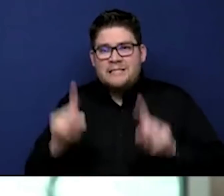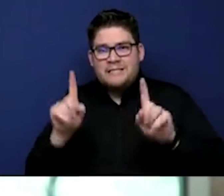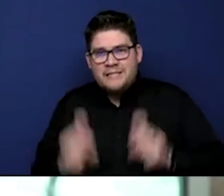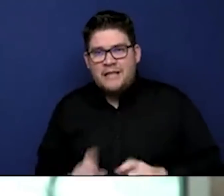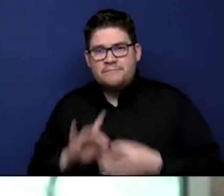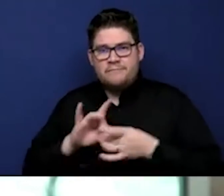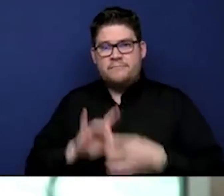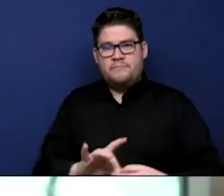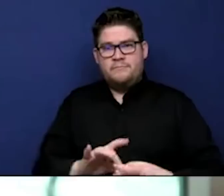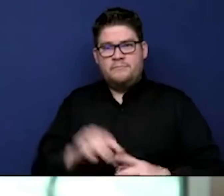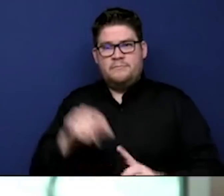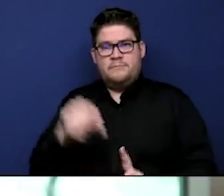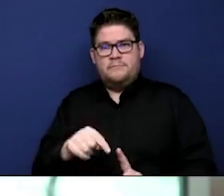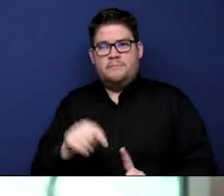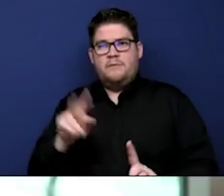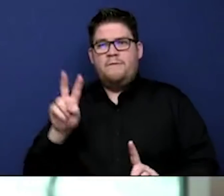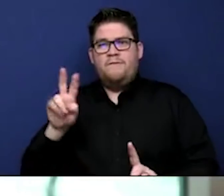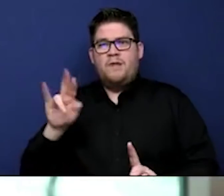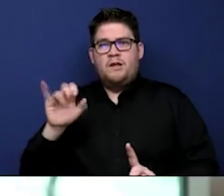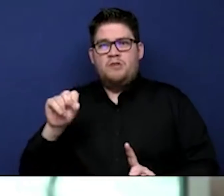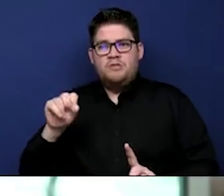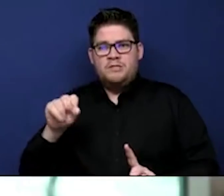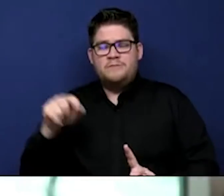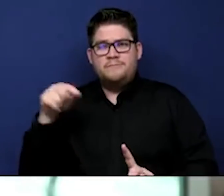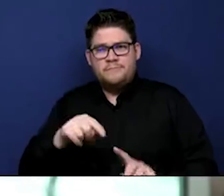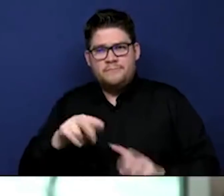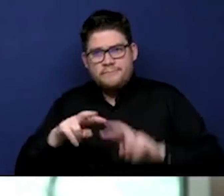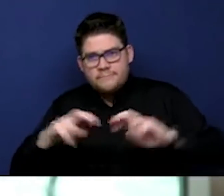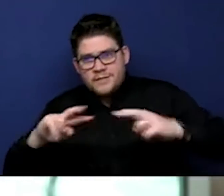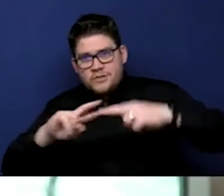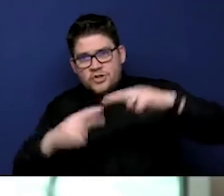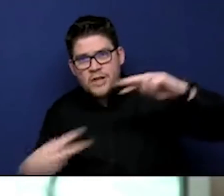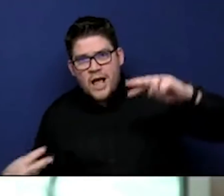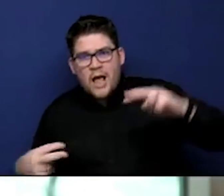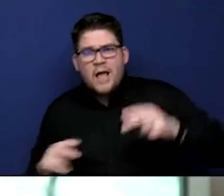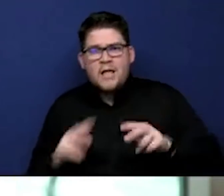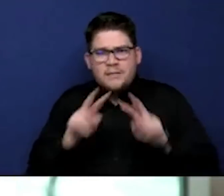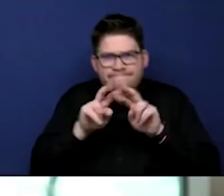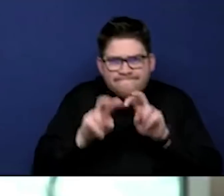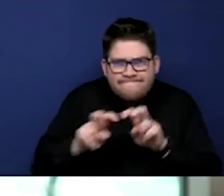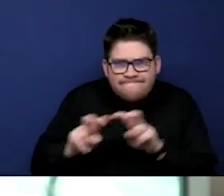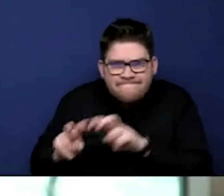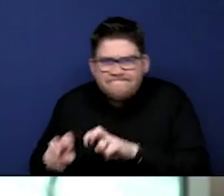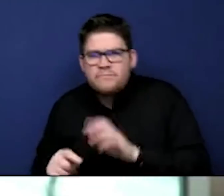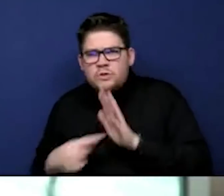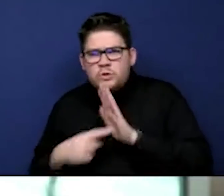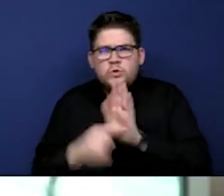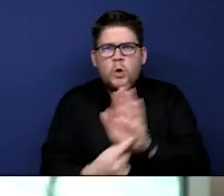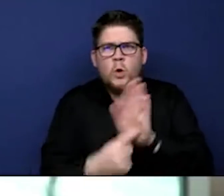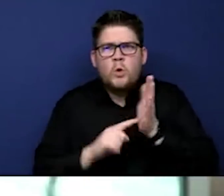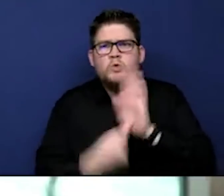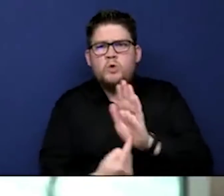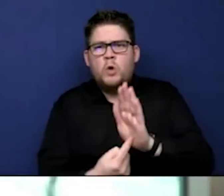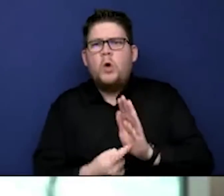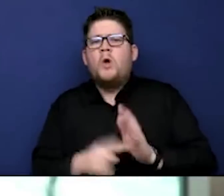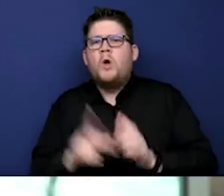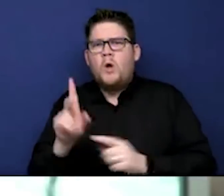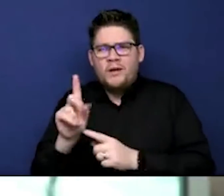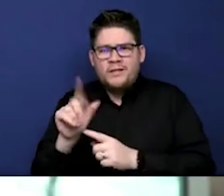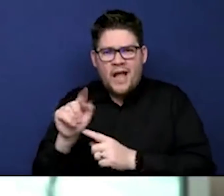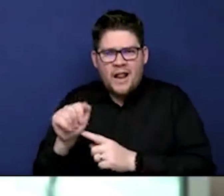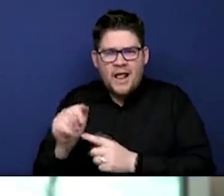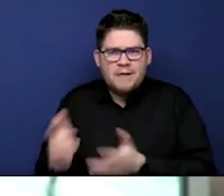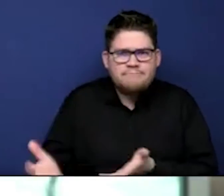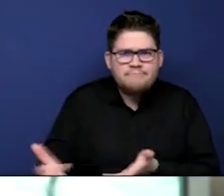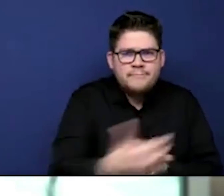sequencing program where we started it very early on, and we've presented that data from the very beginning, where we had cases that we could